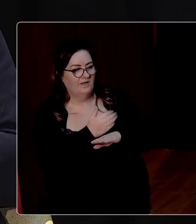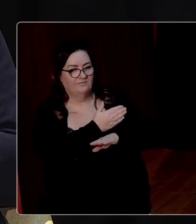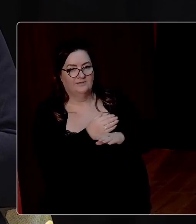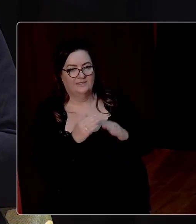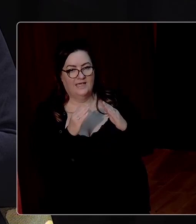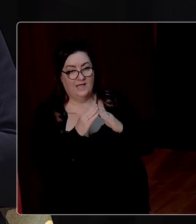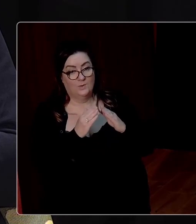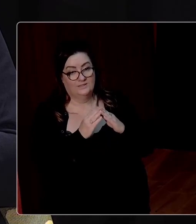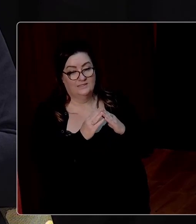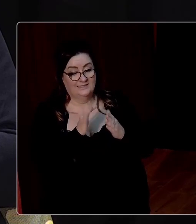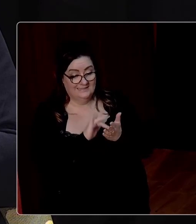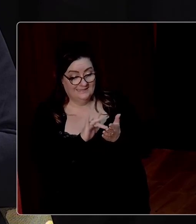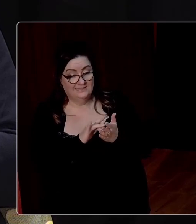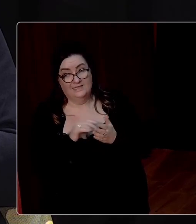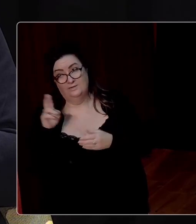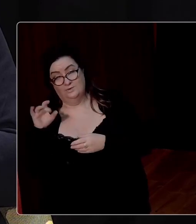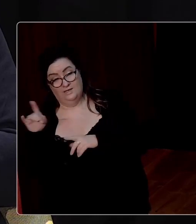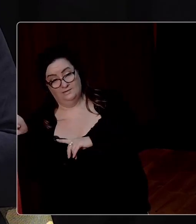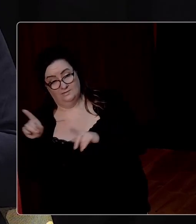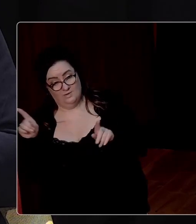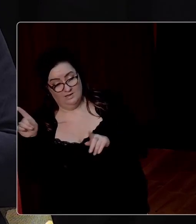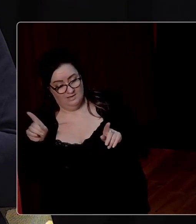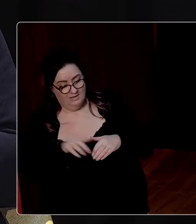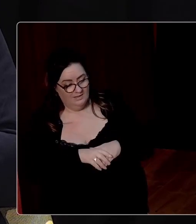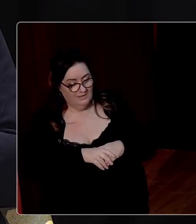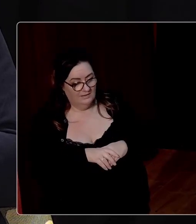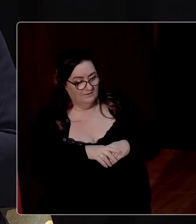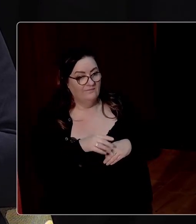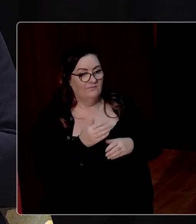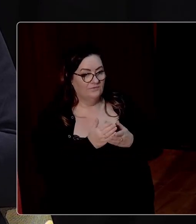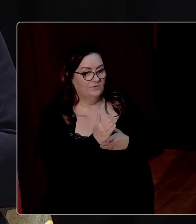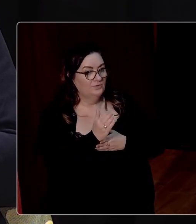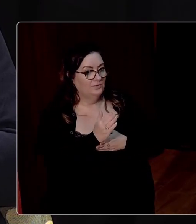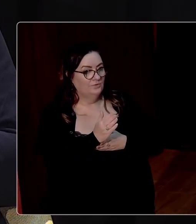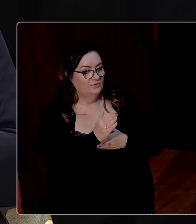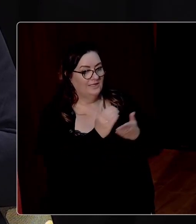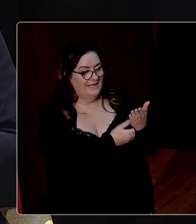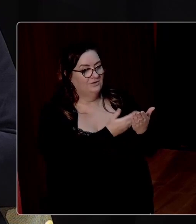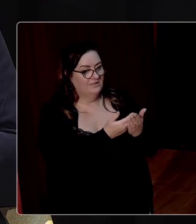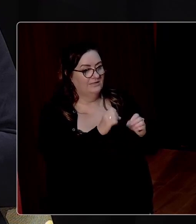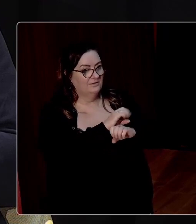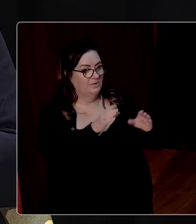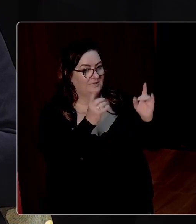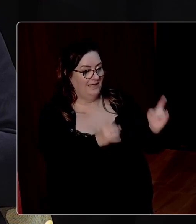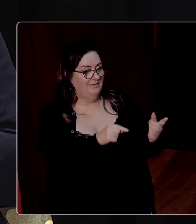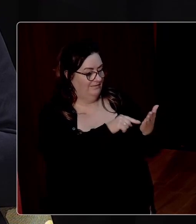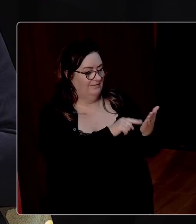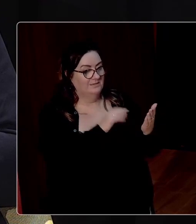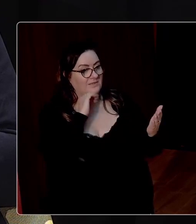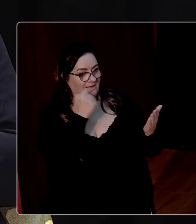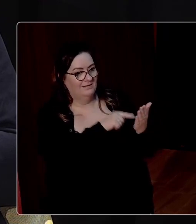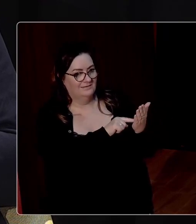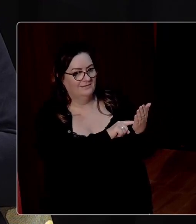programme in Irish cities and cities of the UK comes through the public health legislation, and it's the appointments of medical